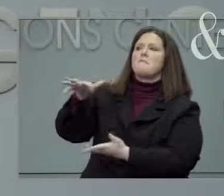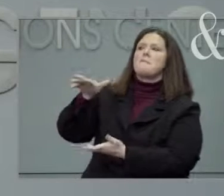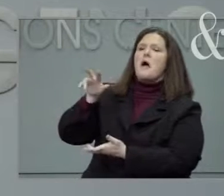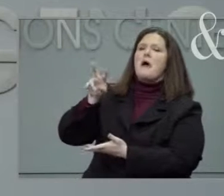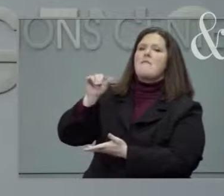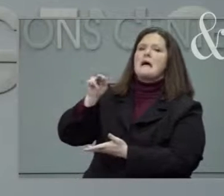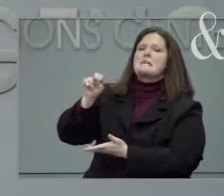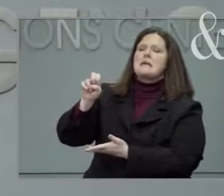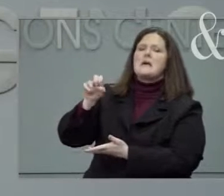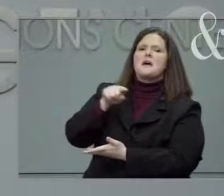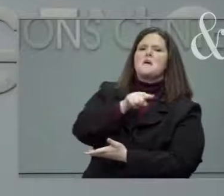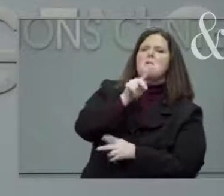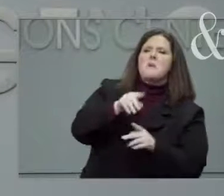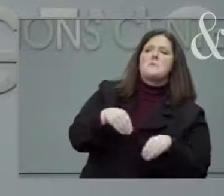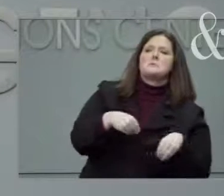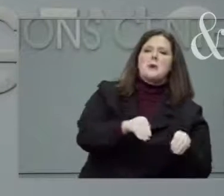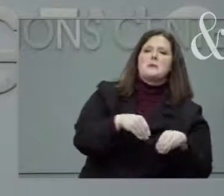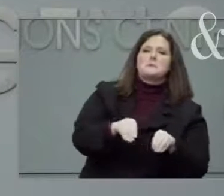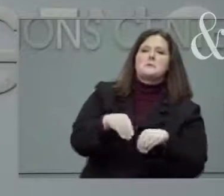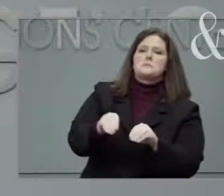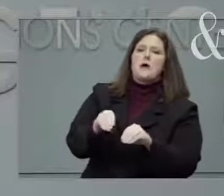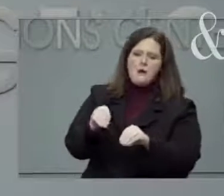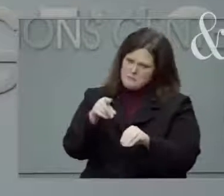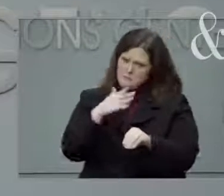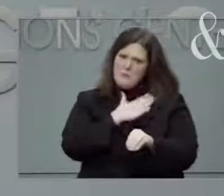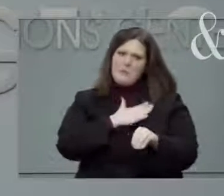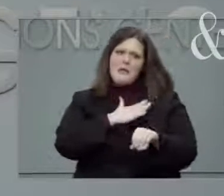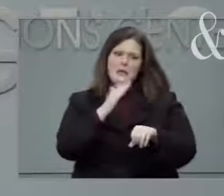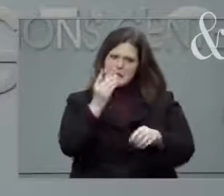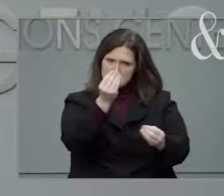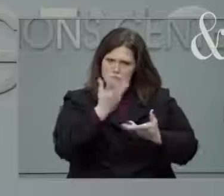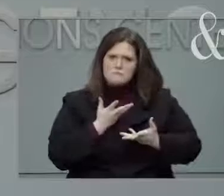want to flag to our department, and then we would be investigating that. Thank you.